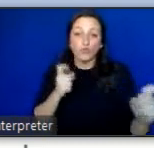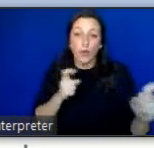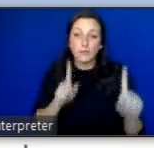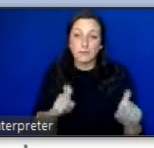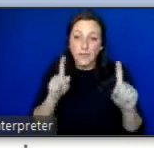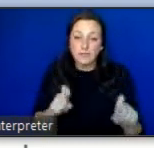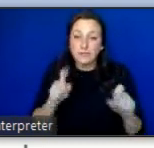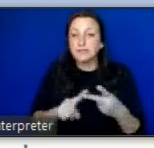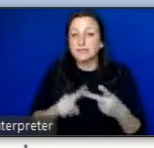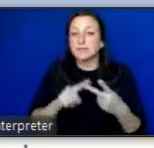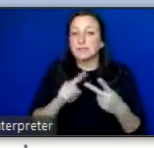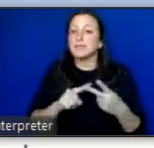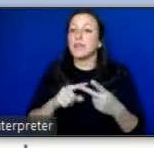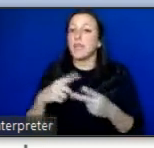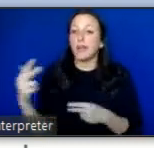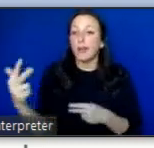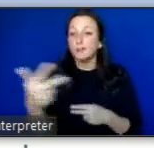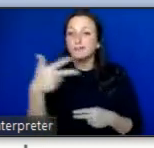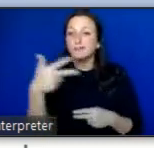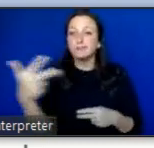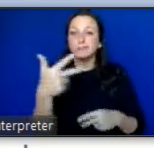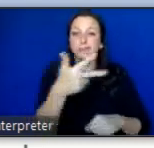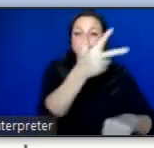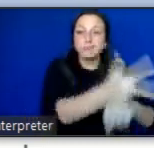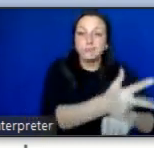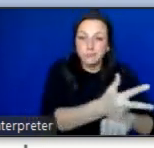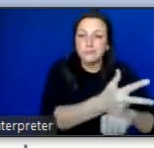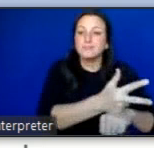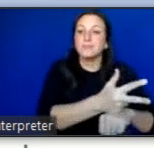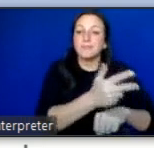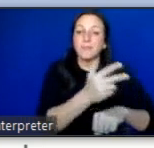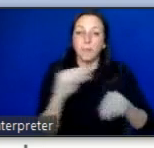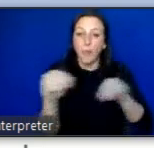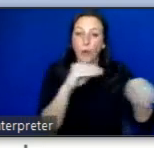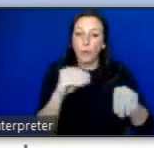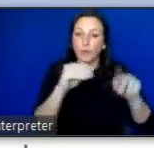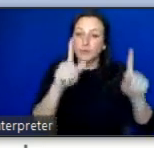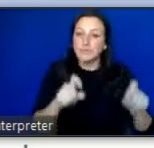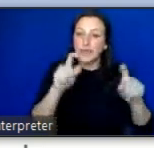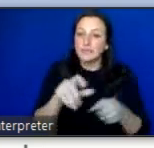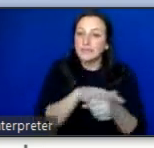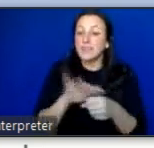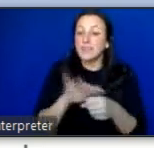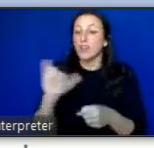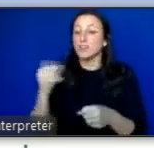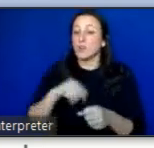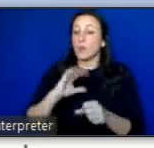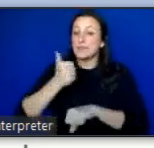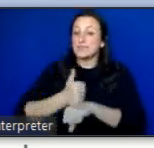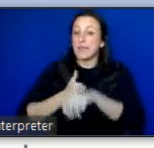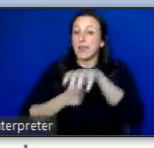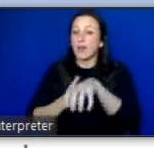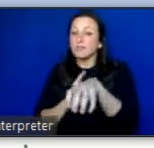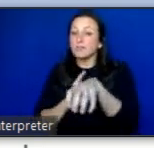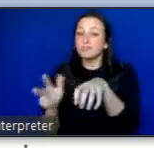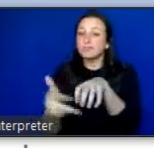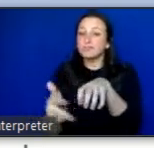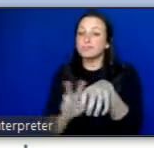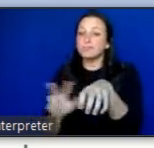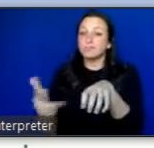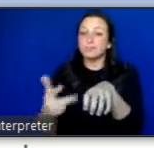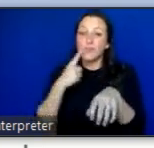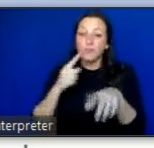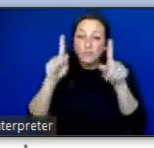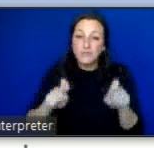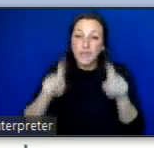mobile testing. We've stood up drive-through testing sites to meet the unique challenges of this virus.